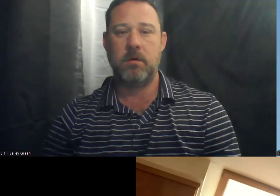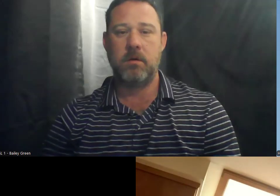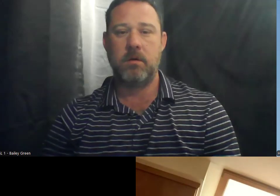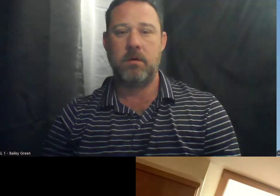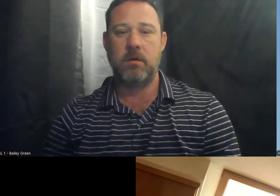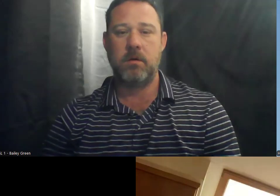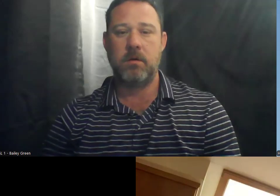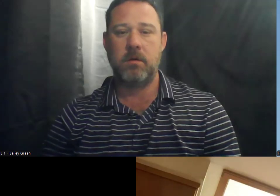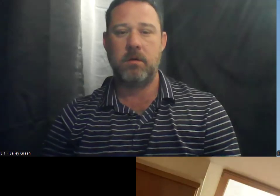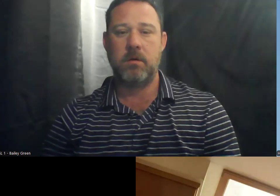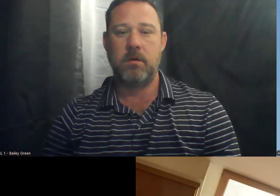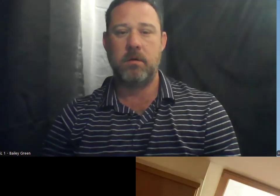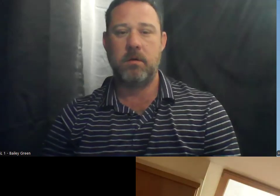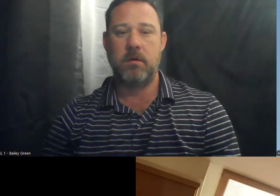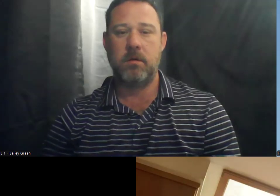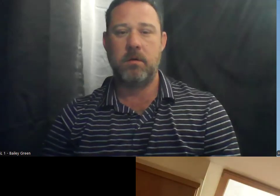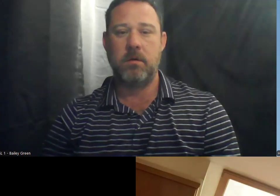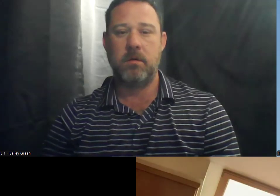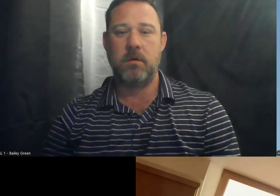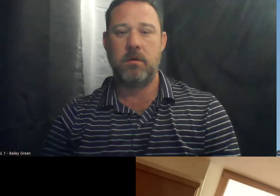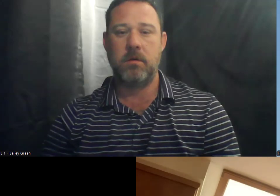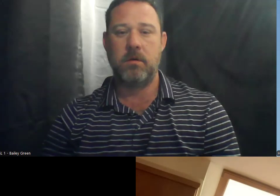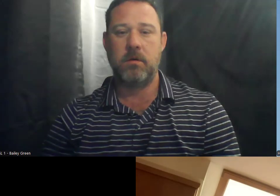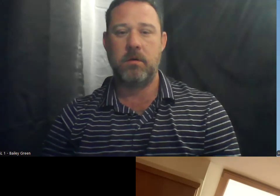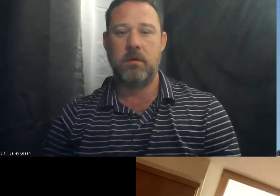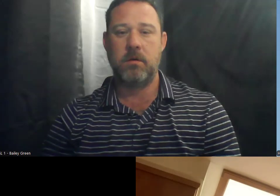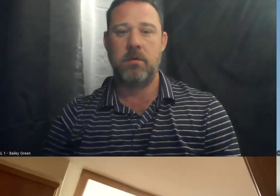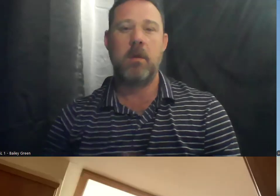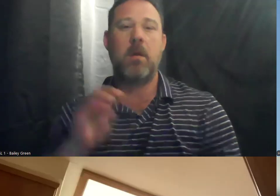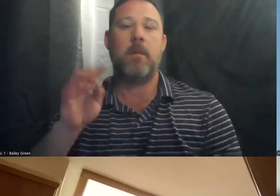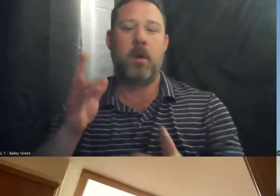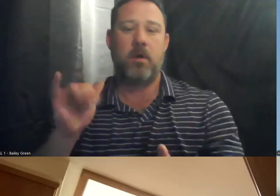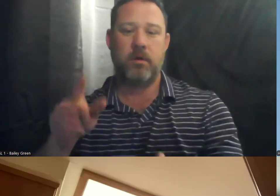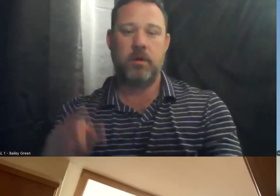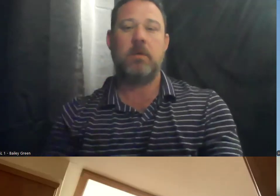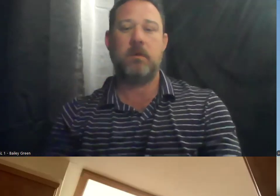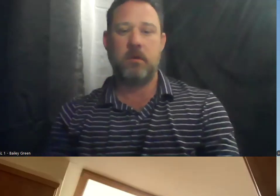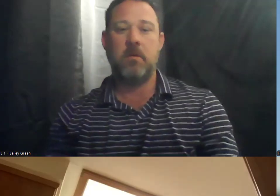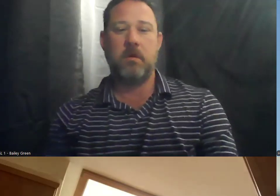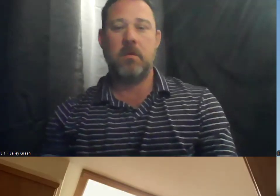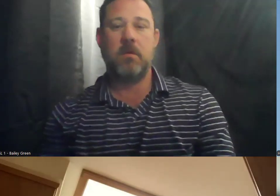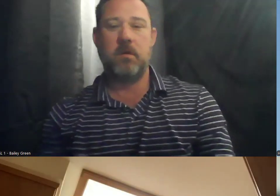Sorry, I'm trying to see who else is. Marty, you have your hand up.